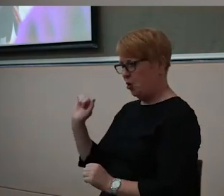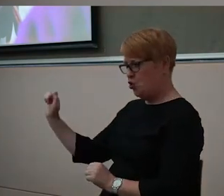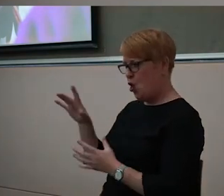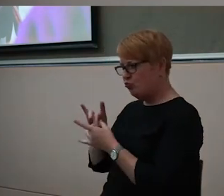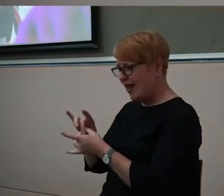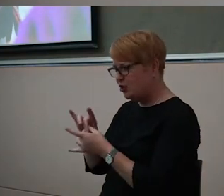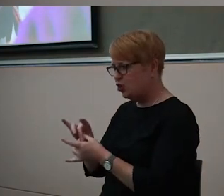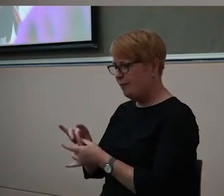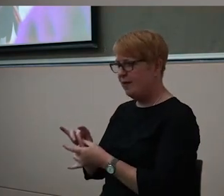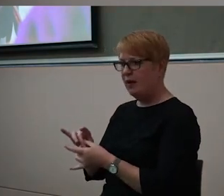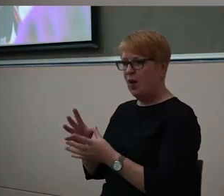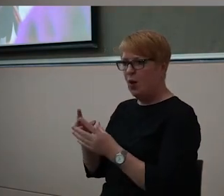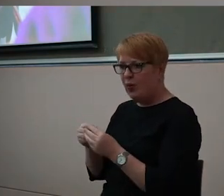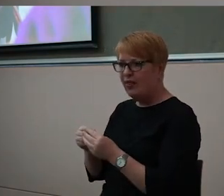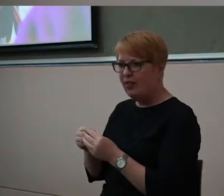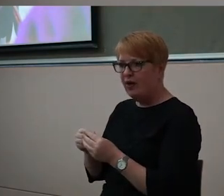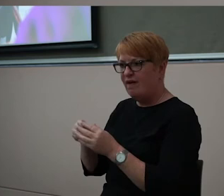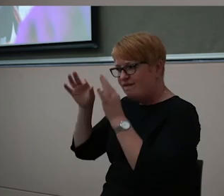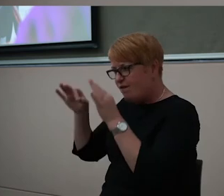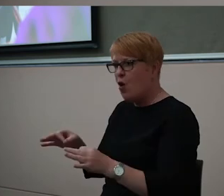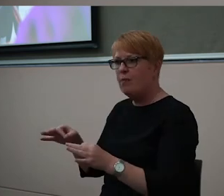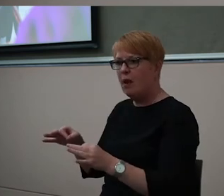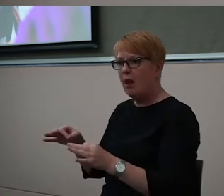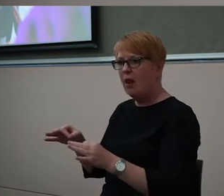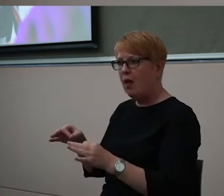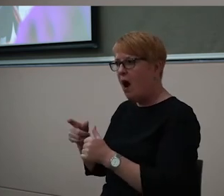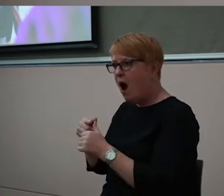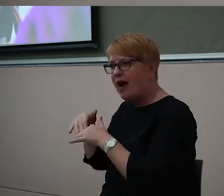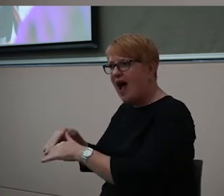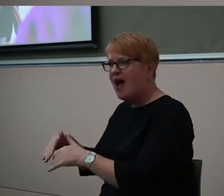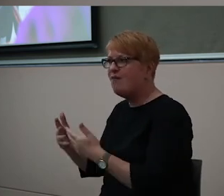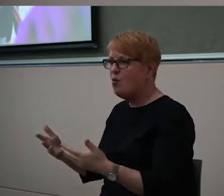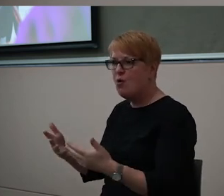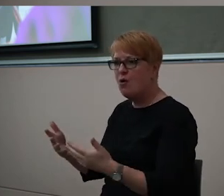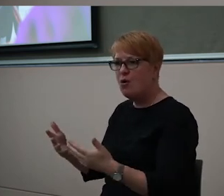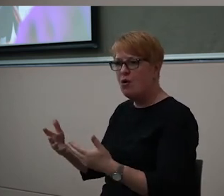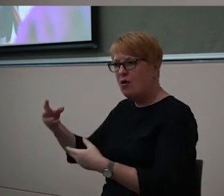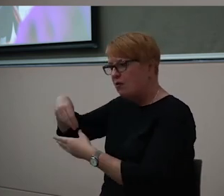know, it represents them. Yeah. Can I ask you about